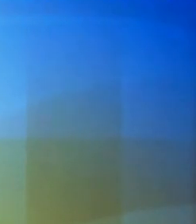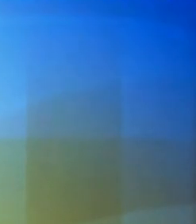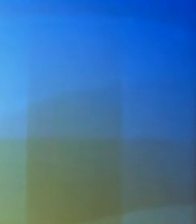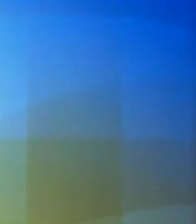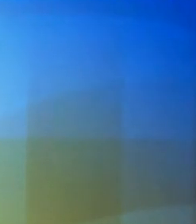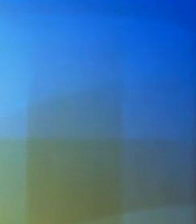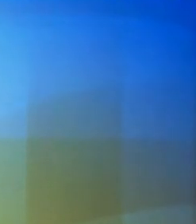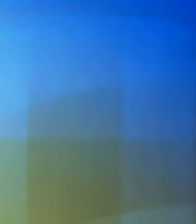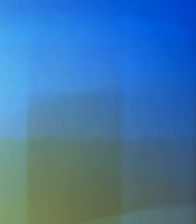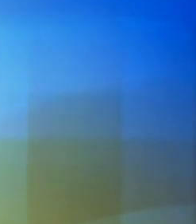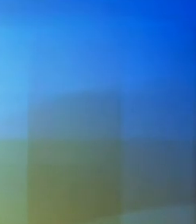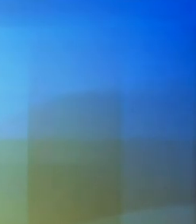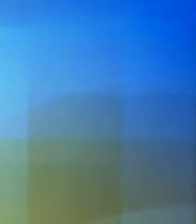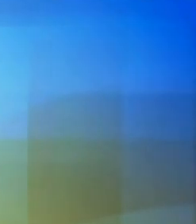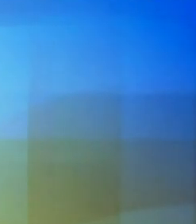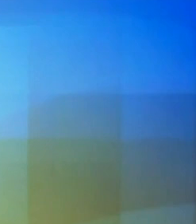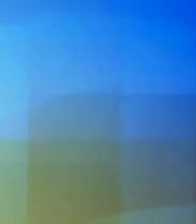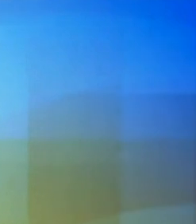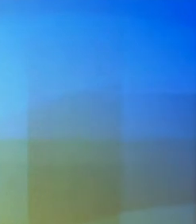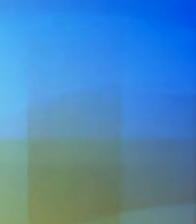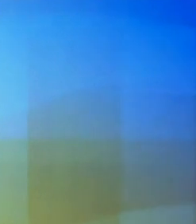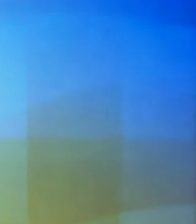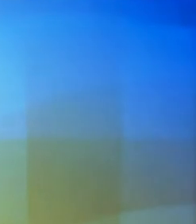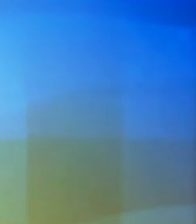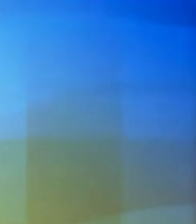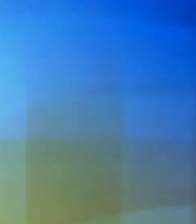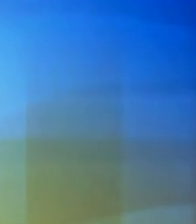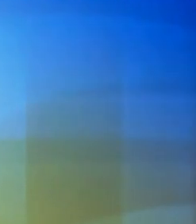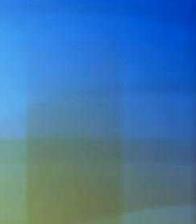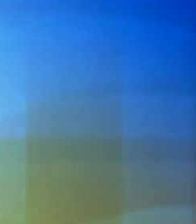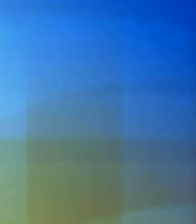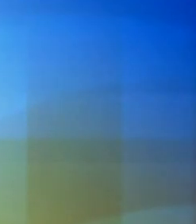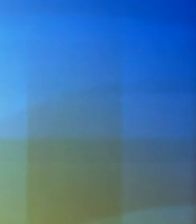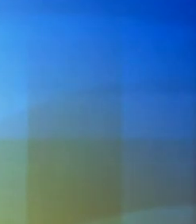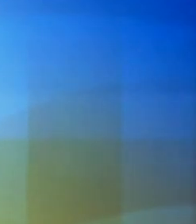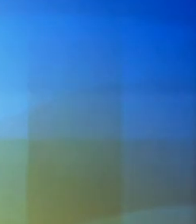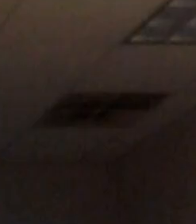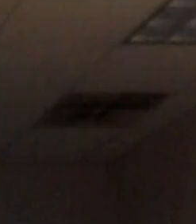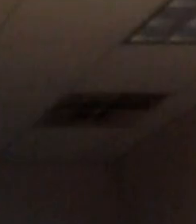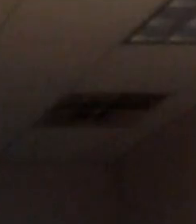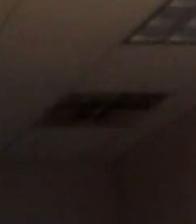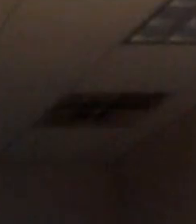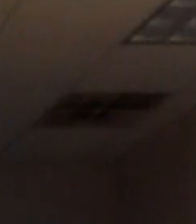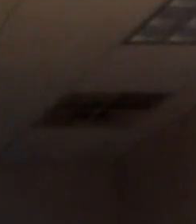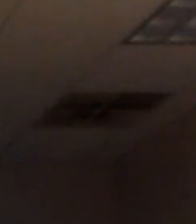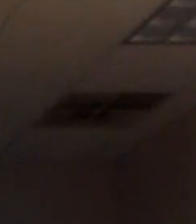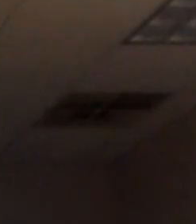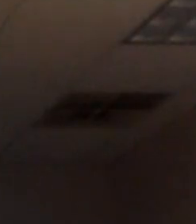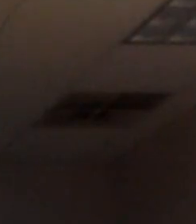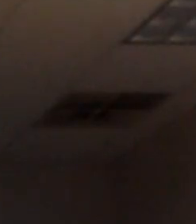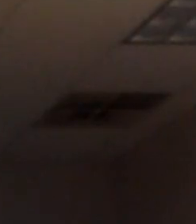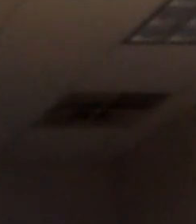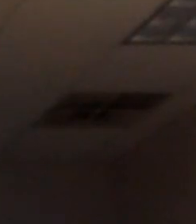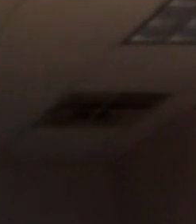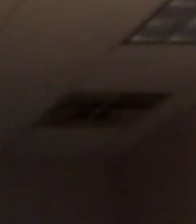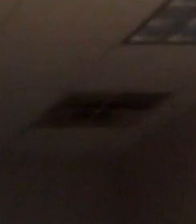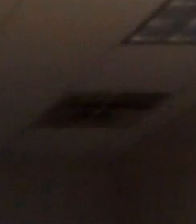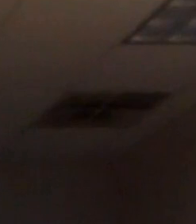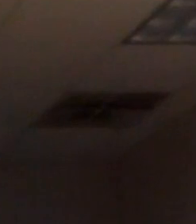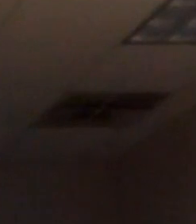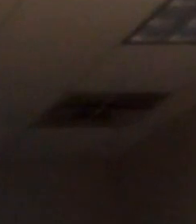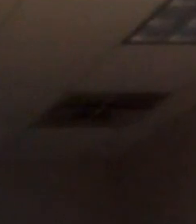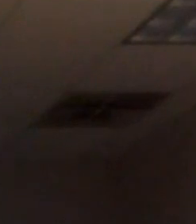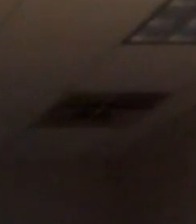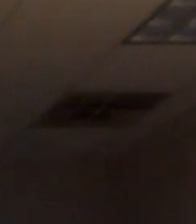on that there will be an undercount, as there apparently was in 2010? Yeah, there is substantial concern that that will